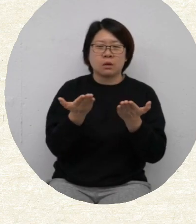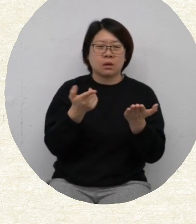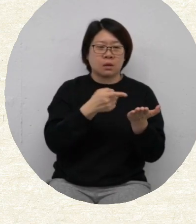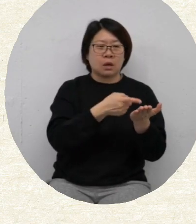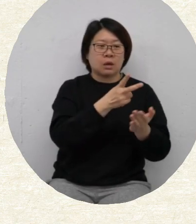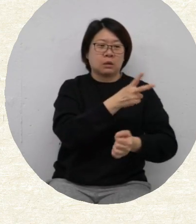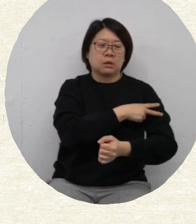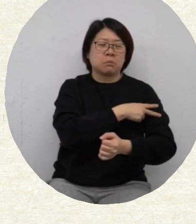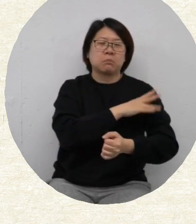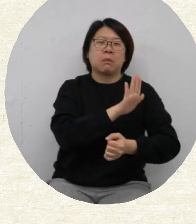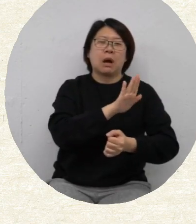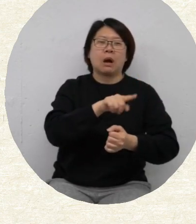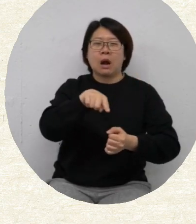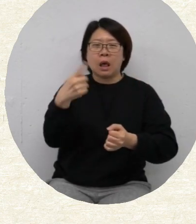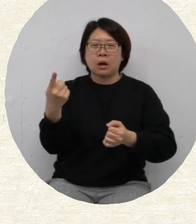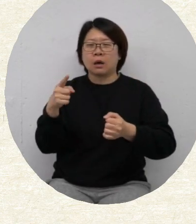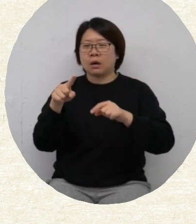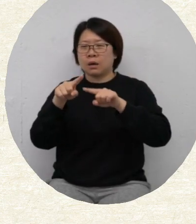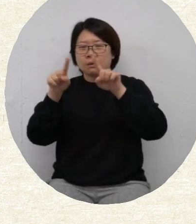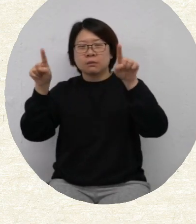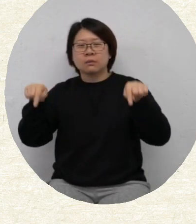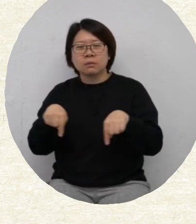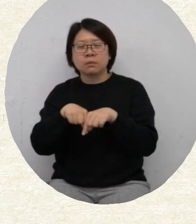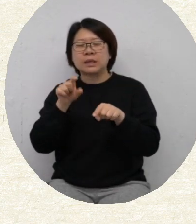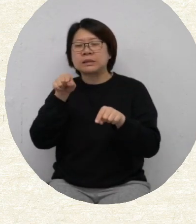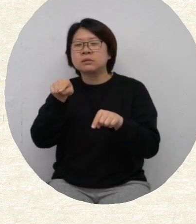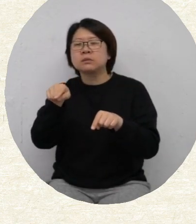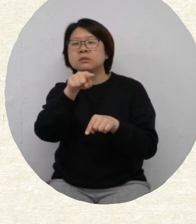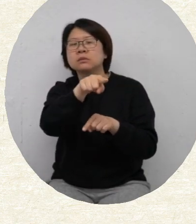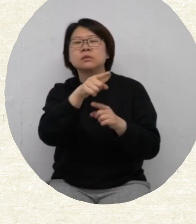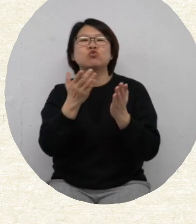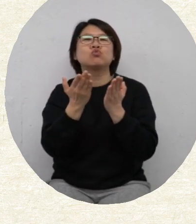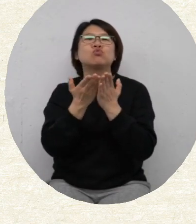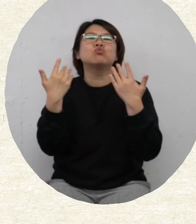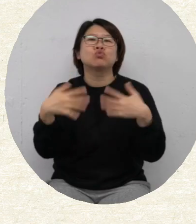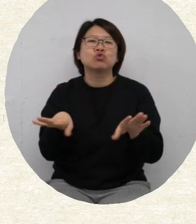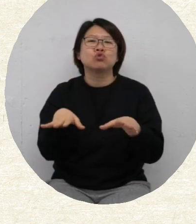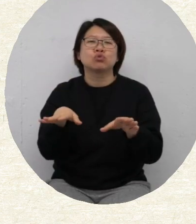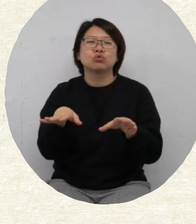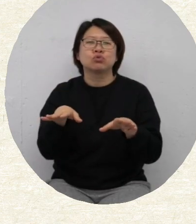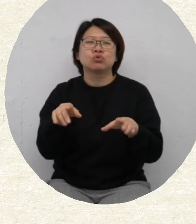Yeah. Yeah. There are some schools in US where you,